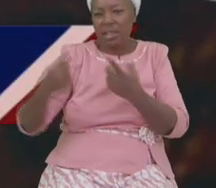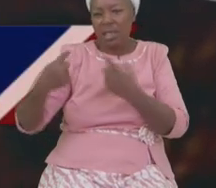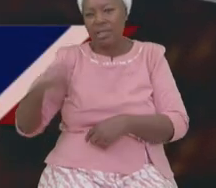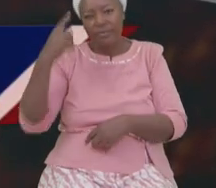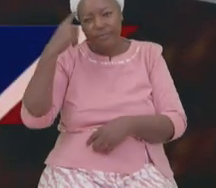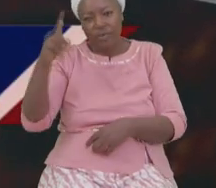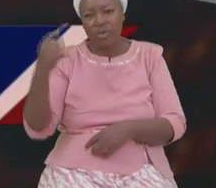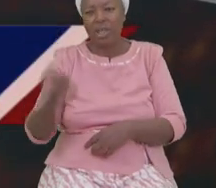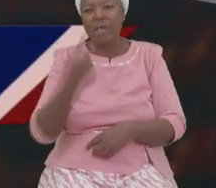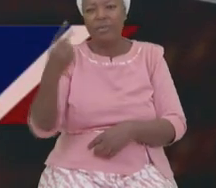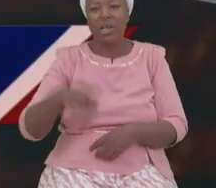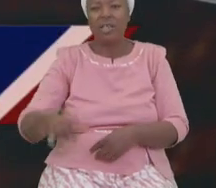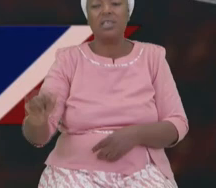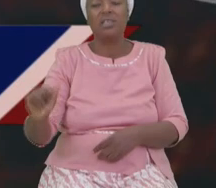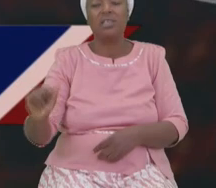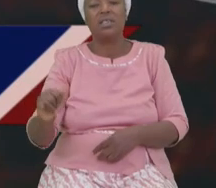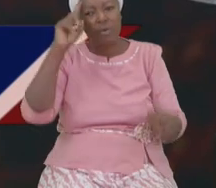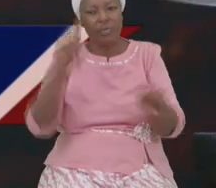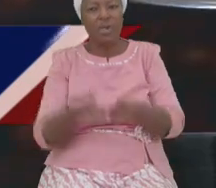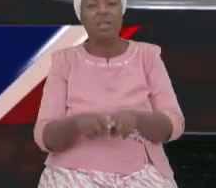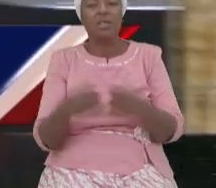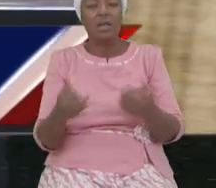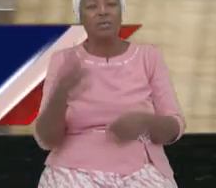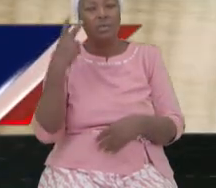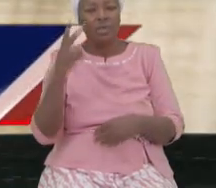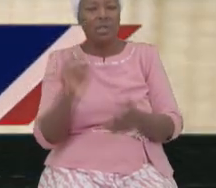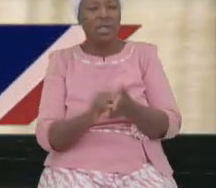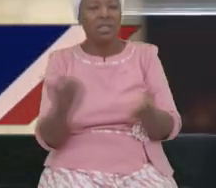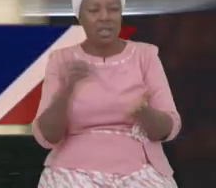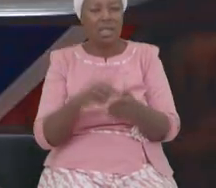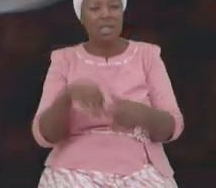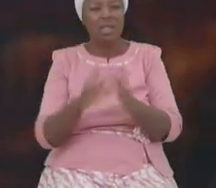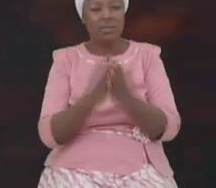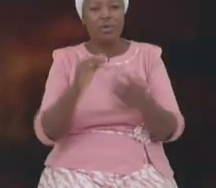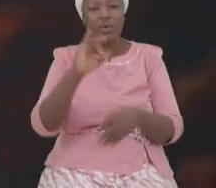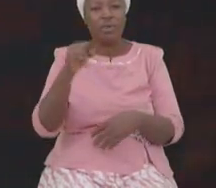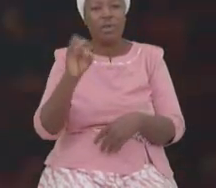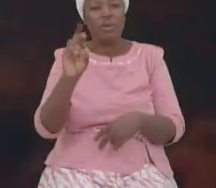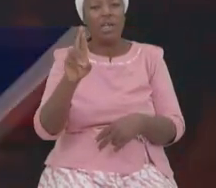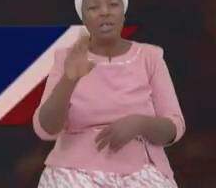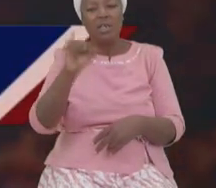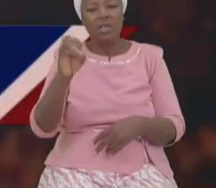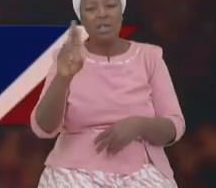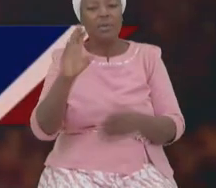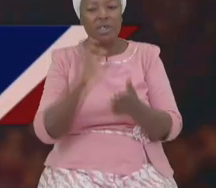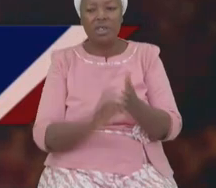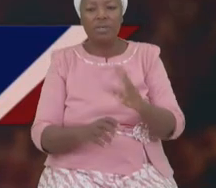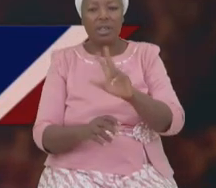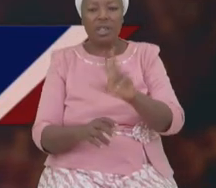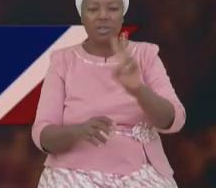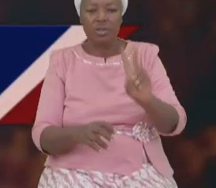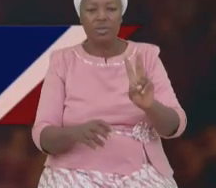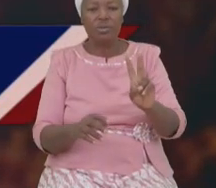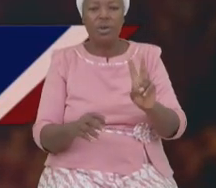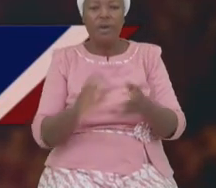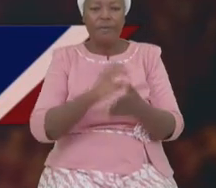the everlasting covenant. Let's look at that again in Jeremiah, reading from chapter 32. And we're looking